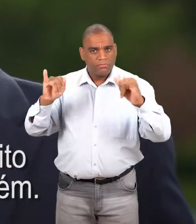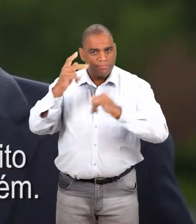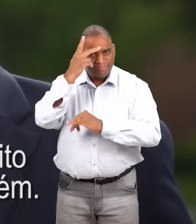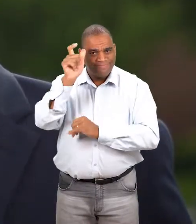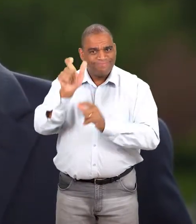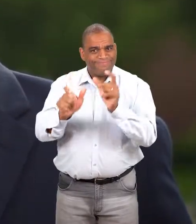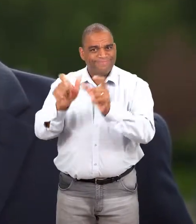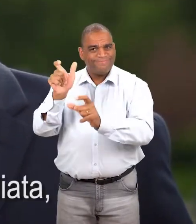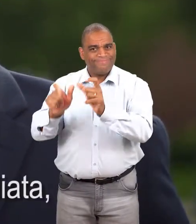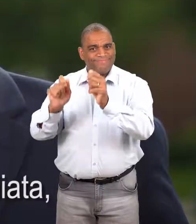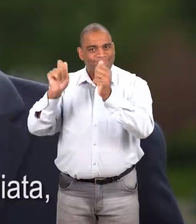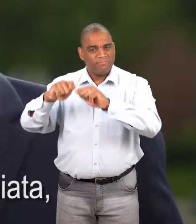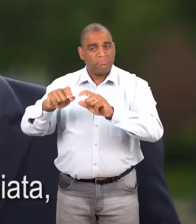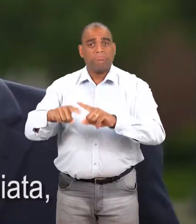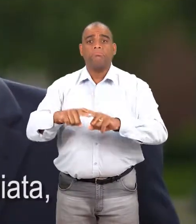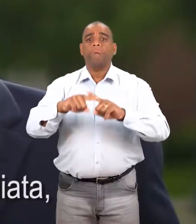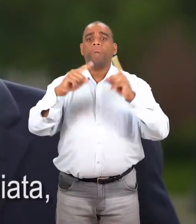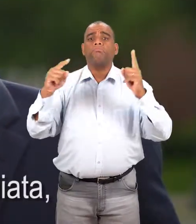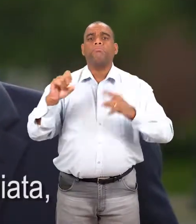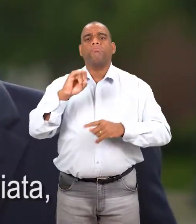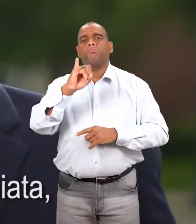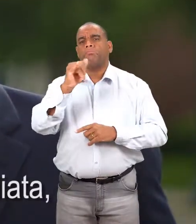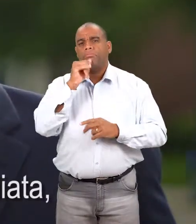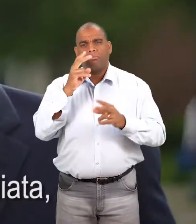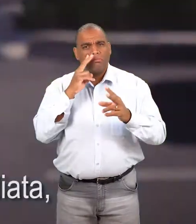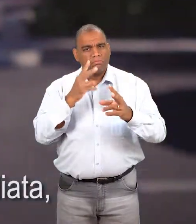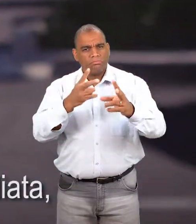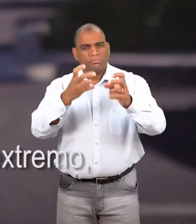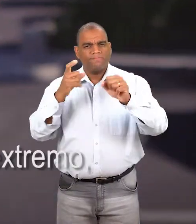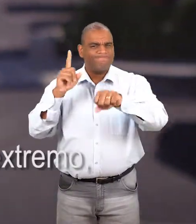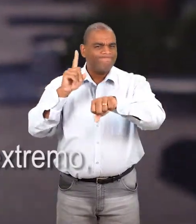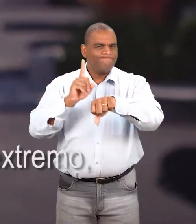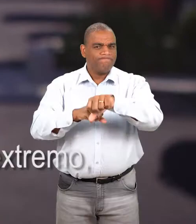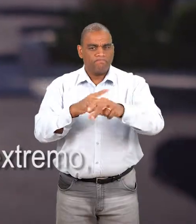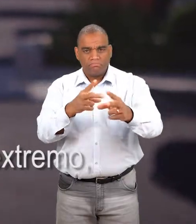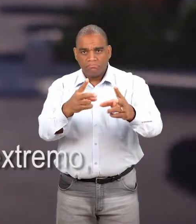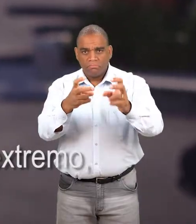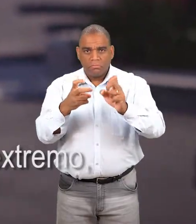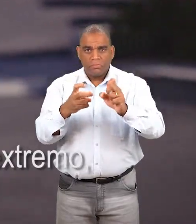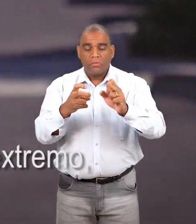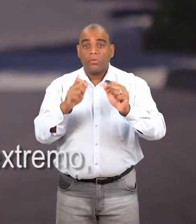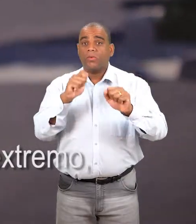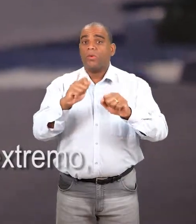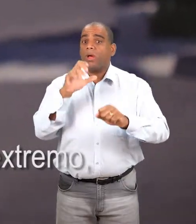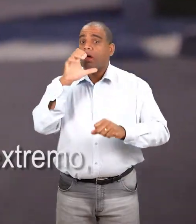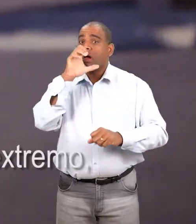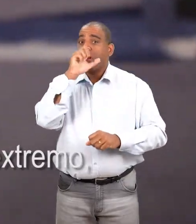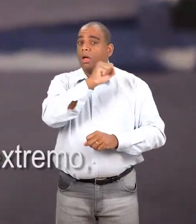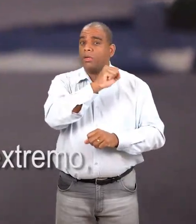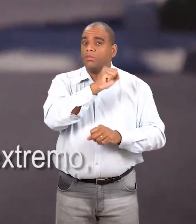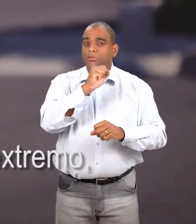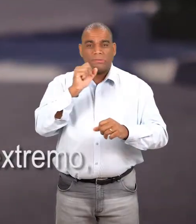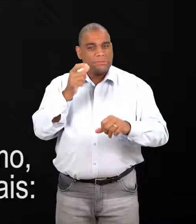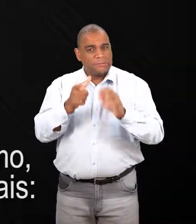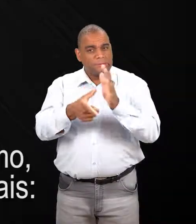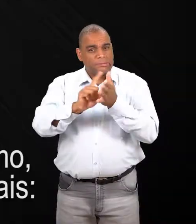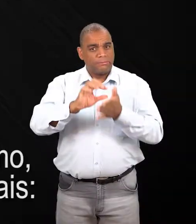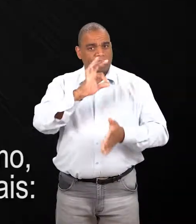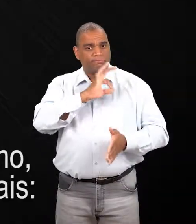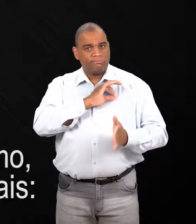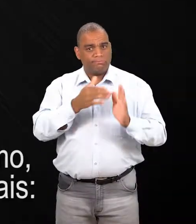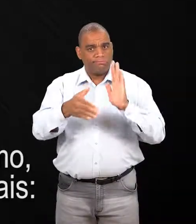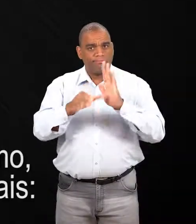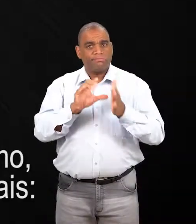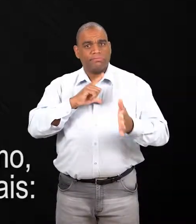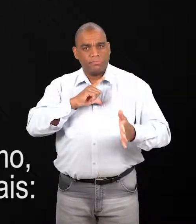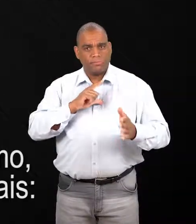someone know. If what you observe, though, appears to be an immediate threat, you're inside the extreme danger gap and it's time to act. In the extreme